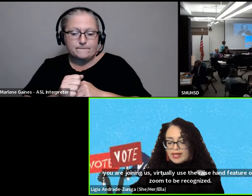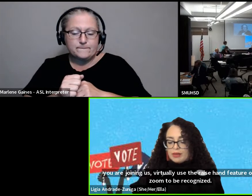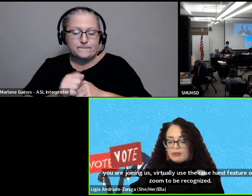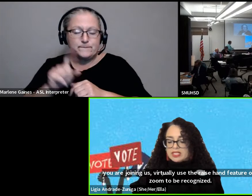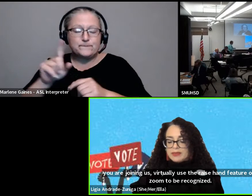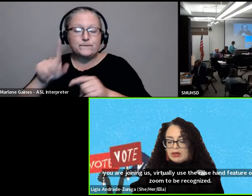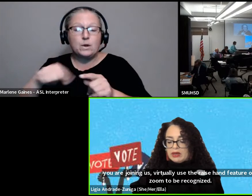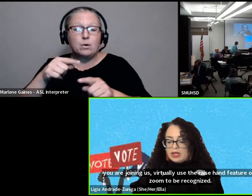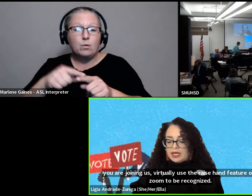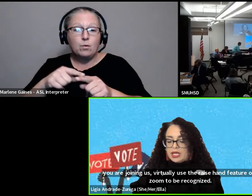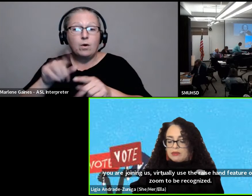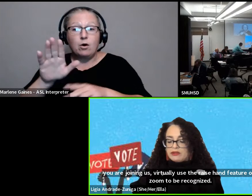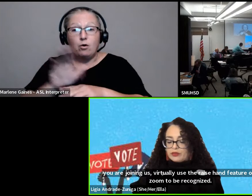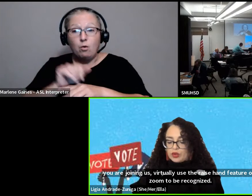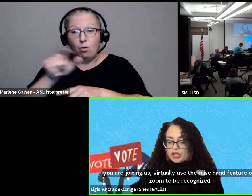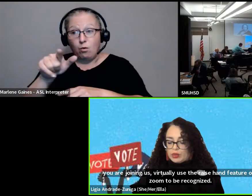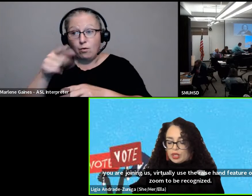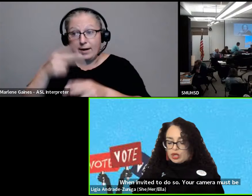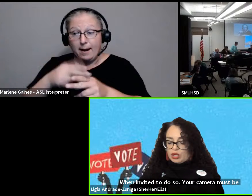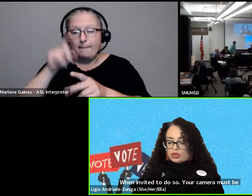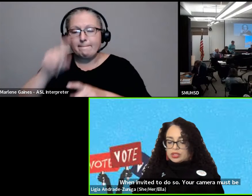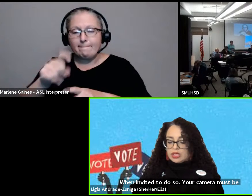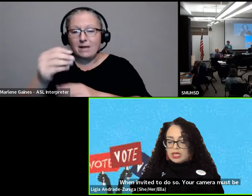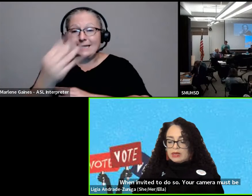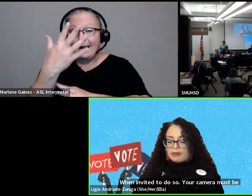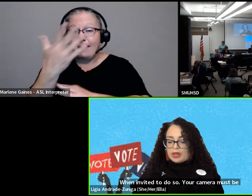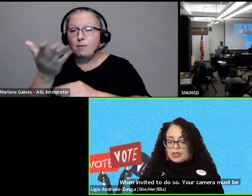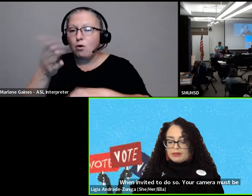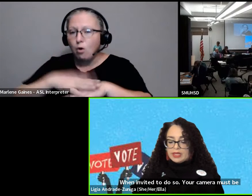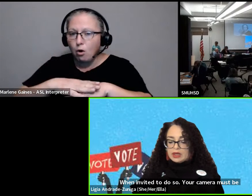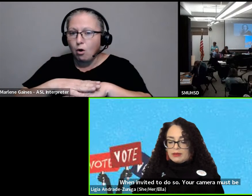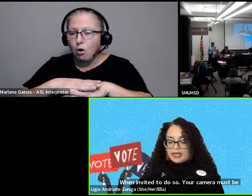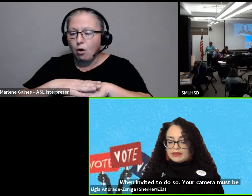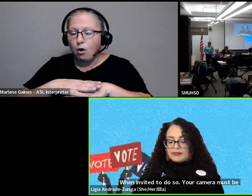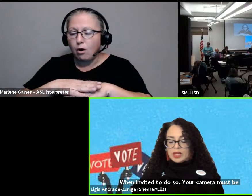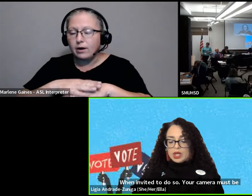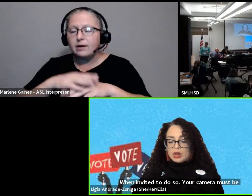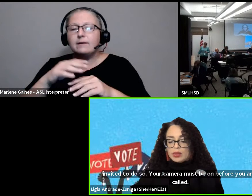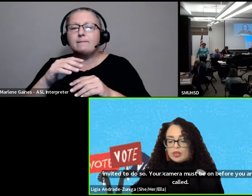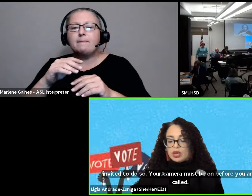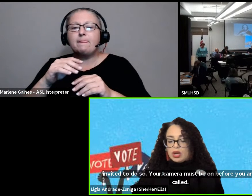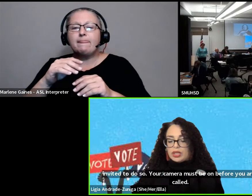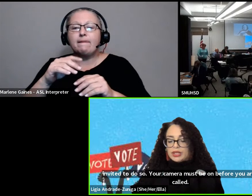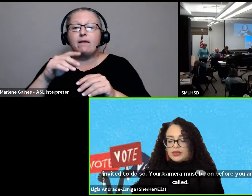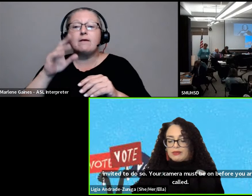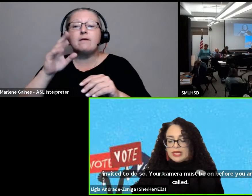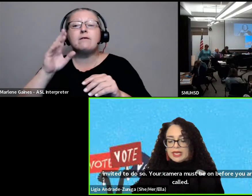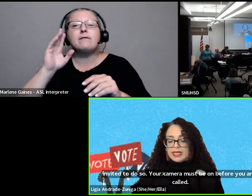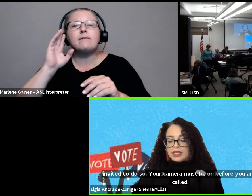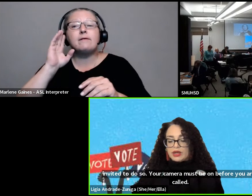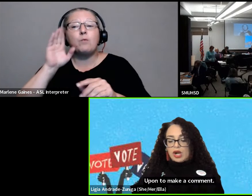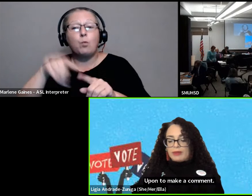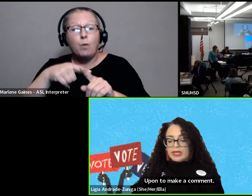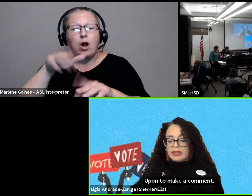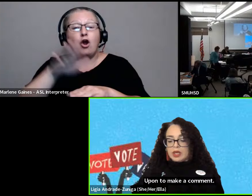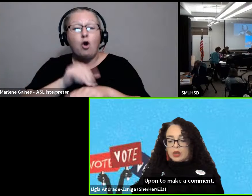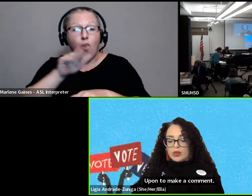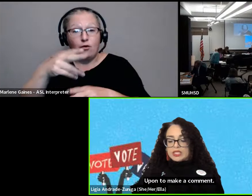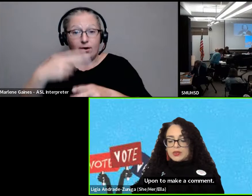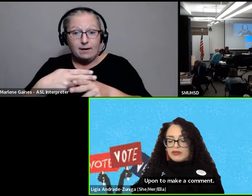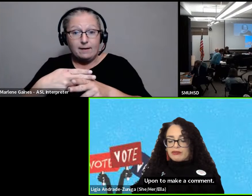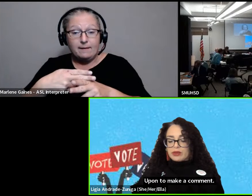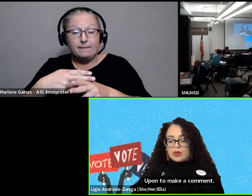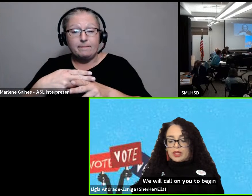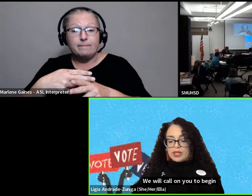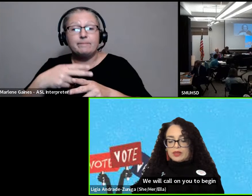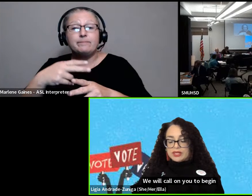your camera must be on before you are called upon to make a comment. We will call on you to begin your comment